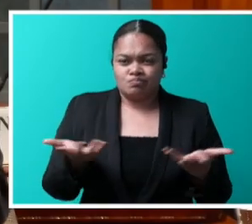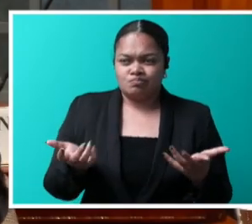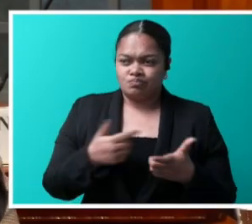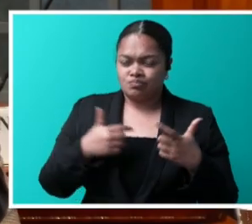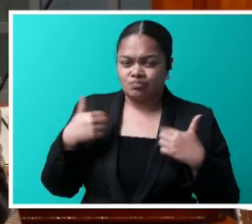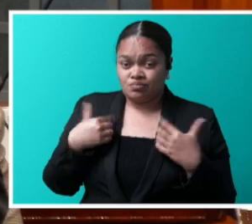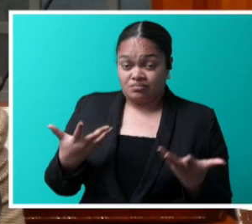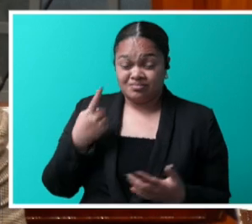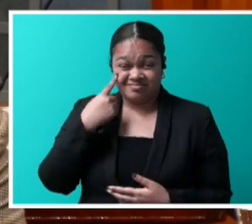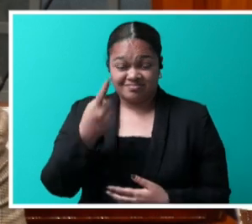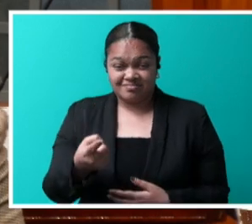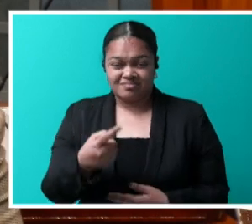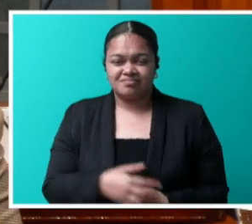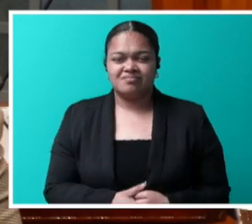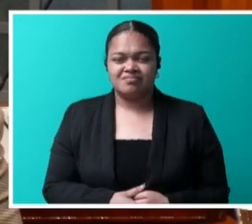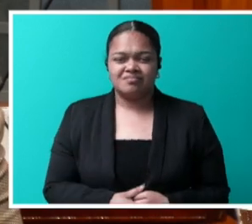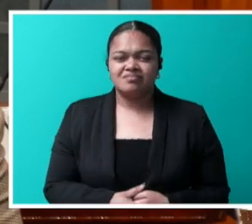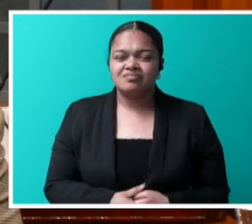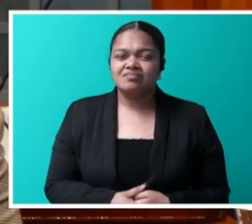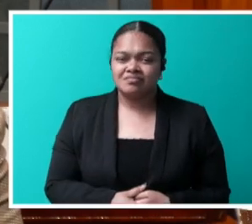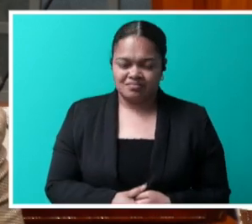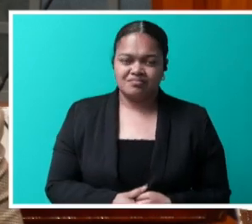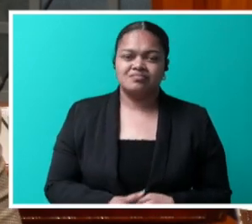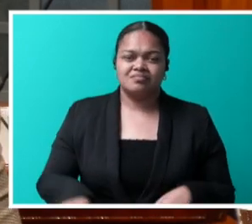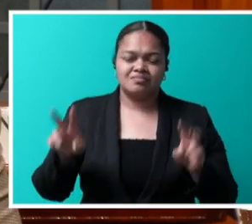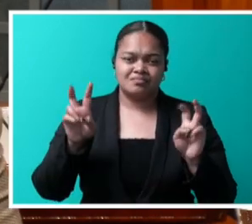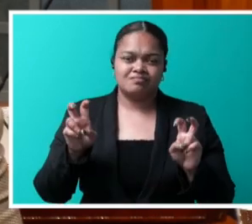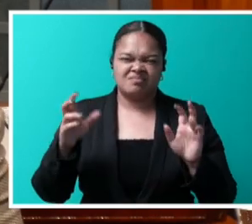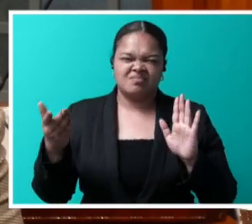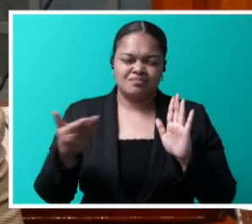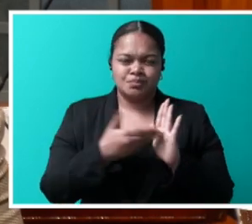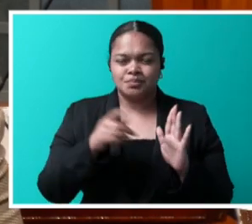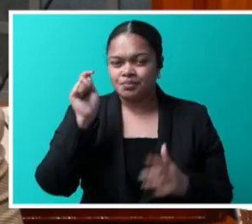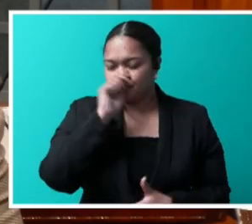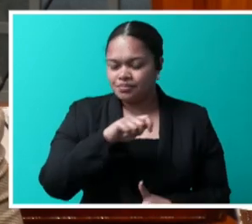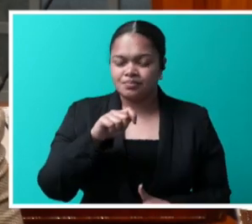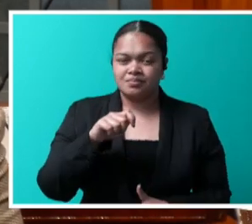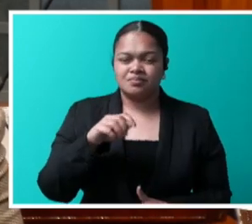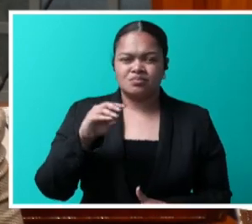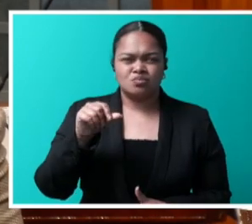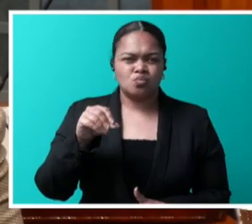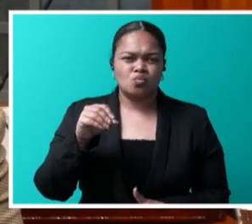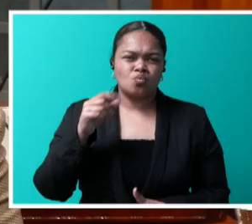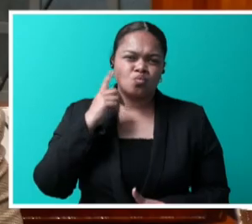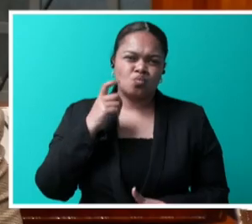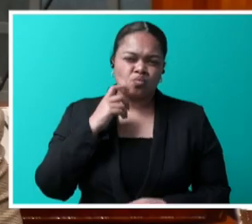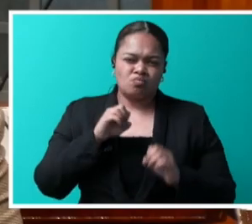foresee is going to be subject to the threatening saltwater intrusion in years to come.